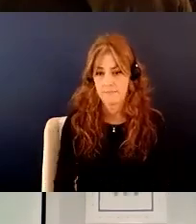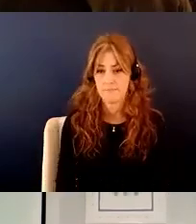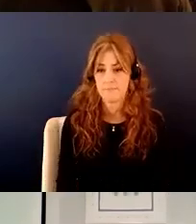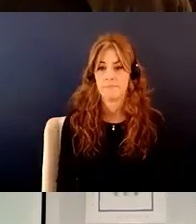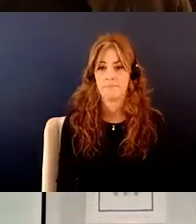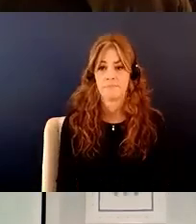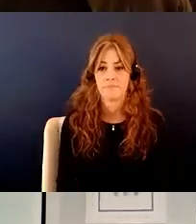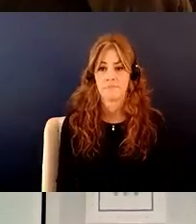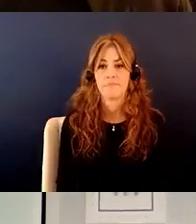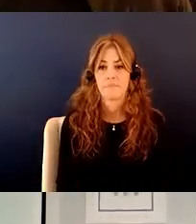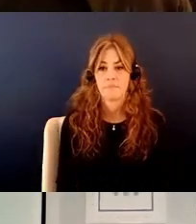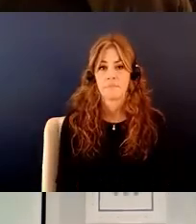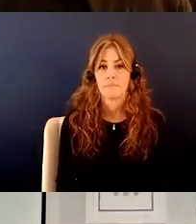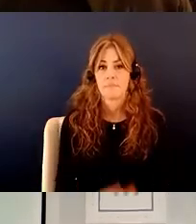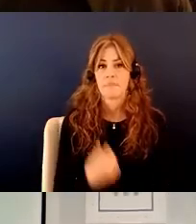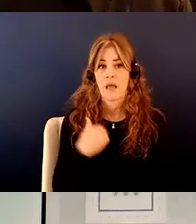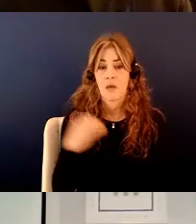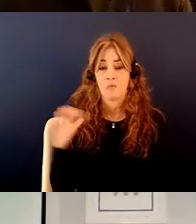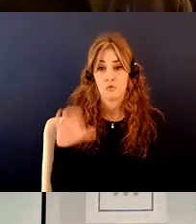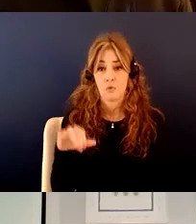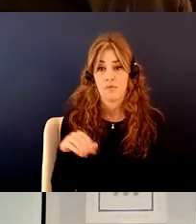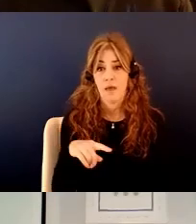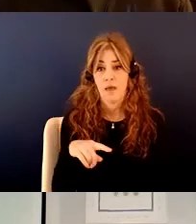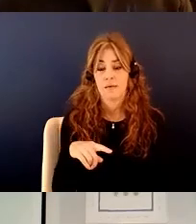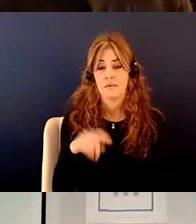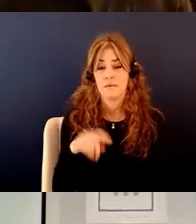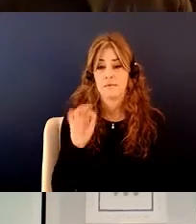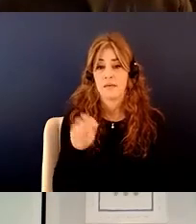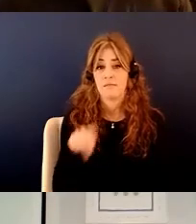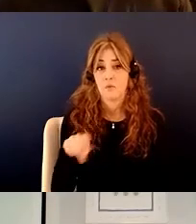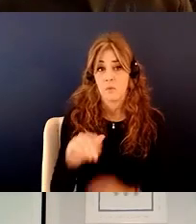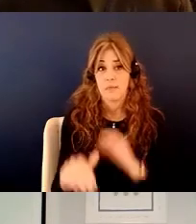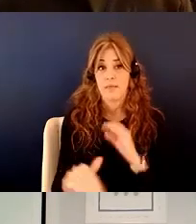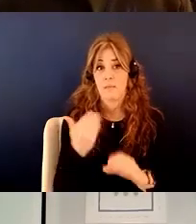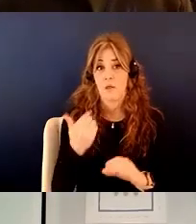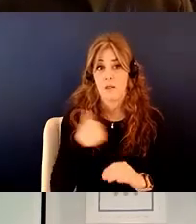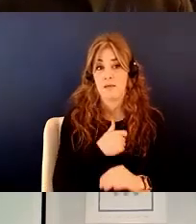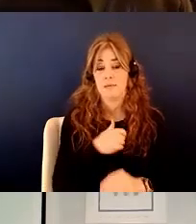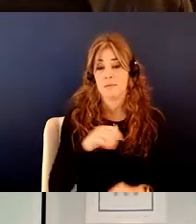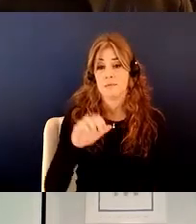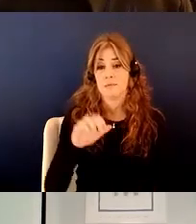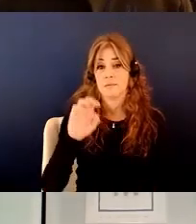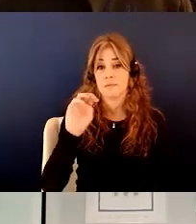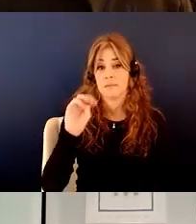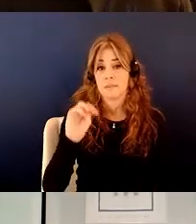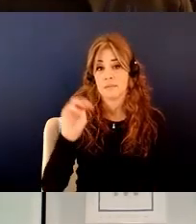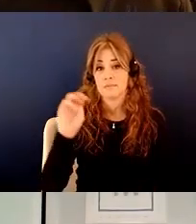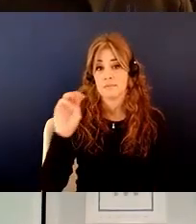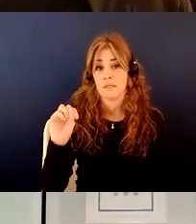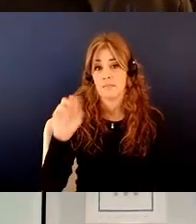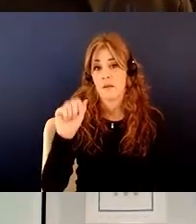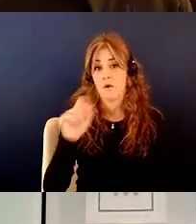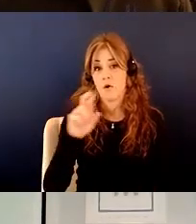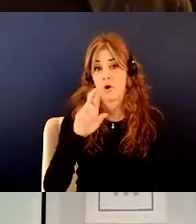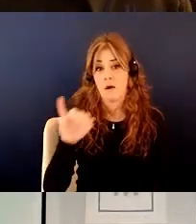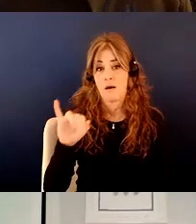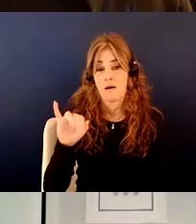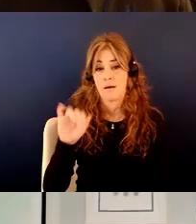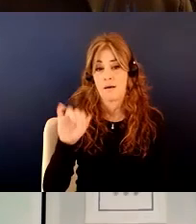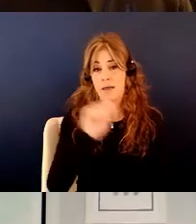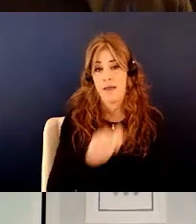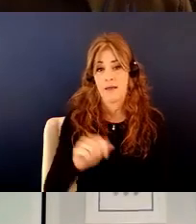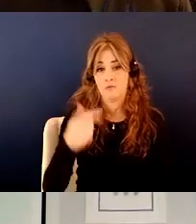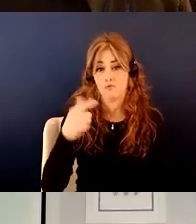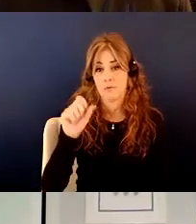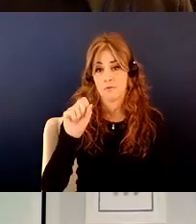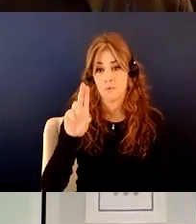Okay, that sounds great. I will do that. And if you, again, if you email us at mari@gsu.edu, I can send out that the one